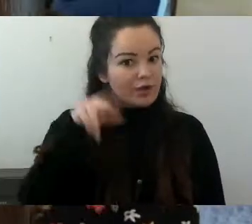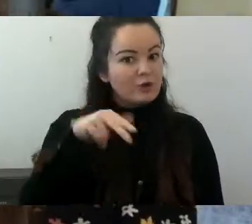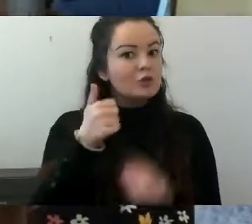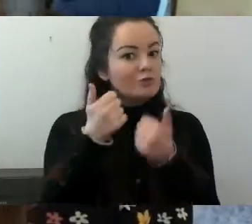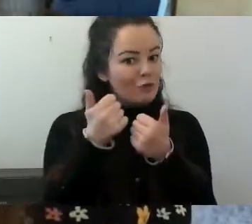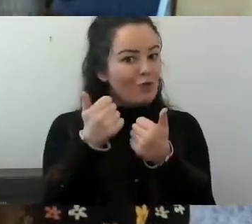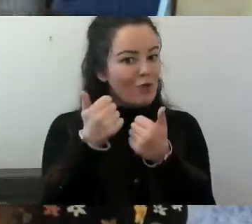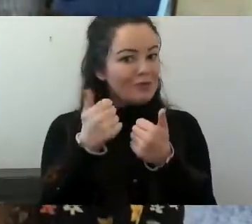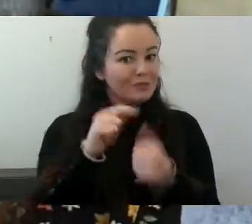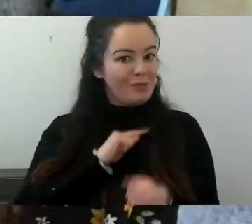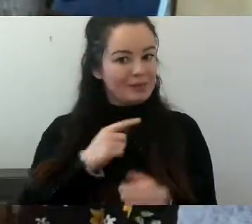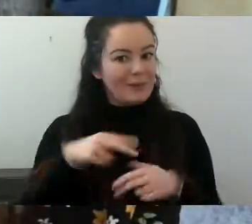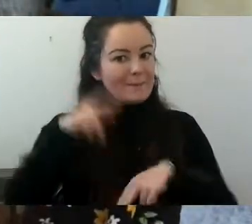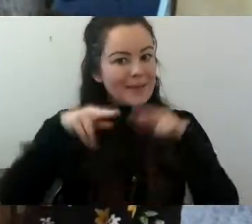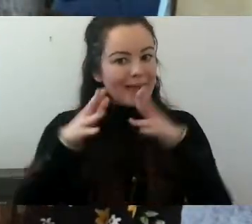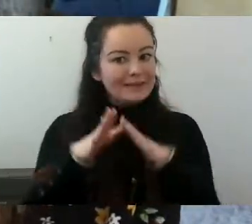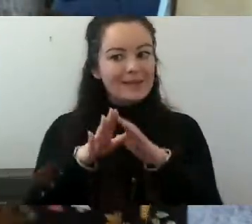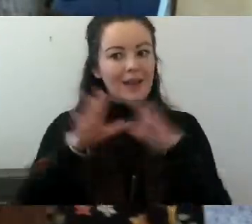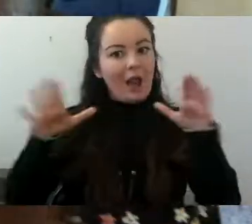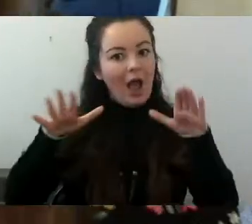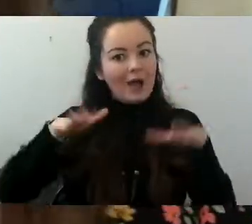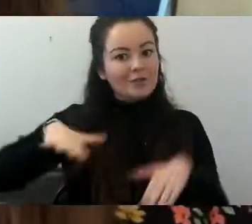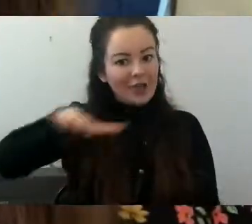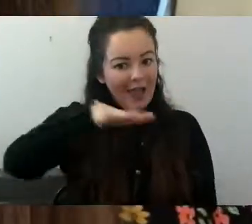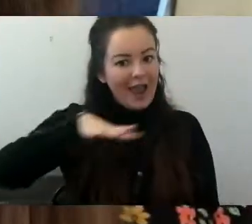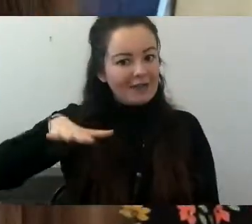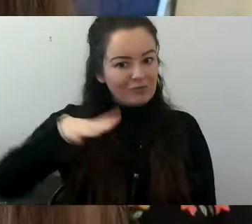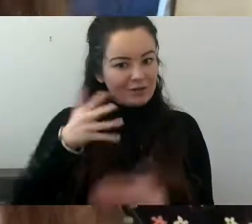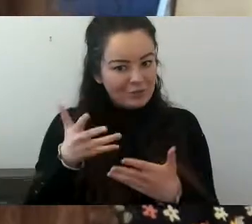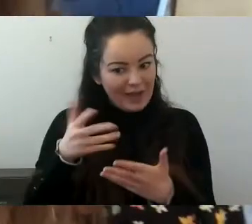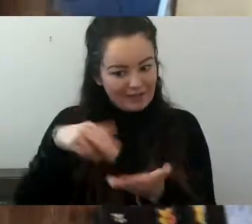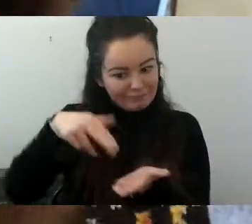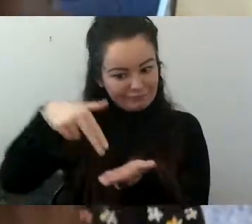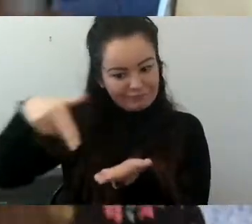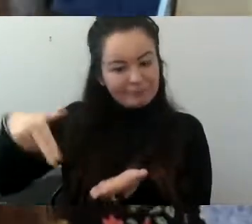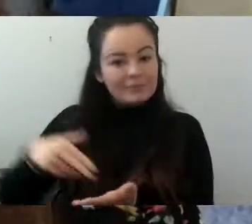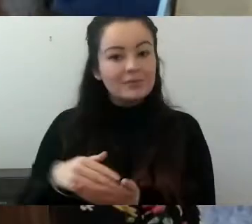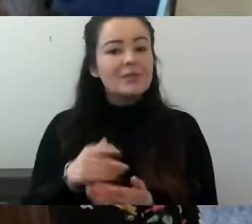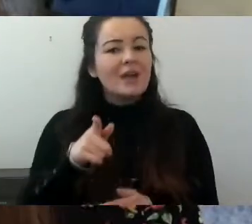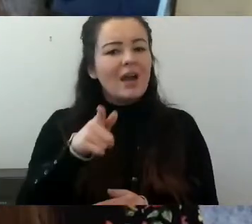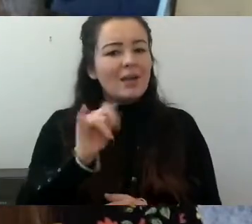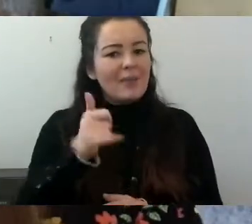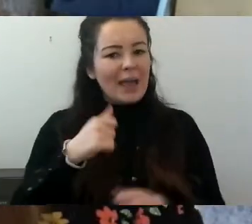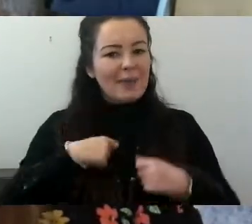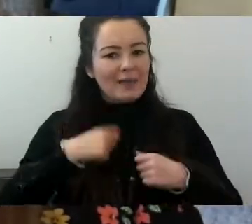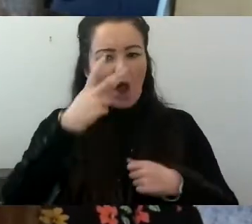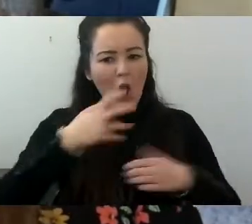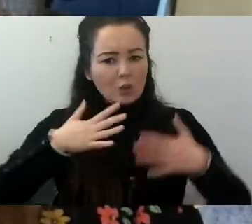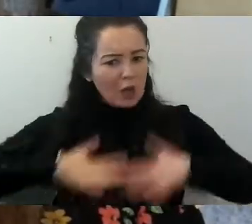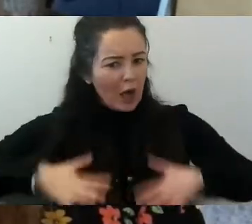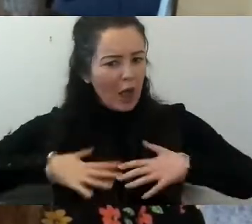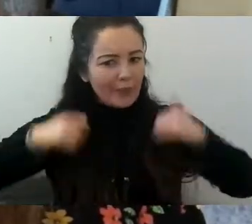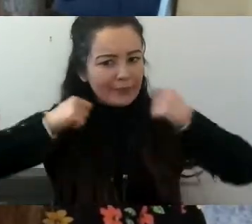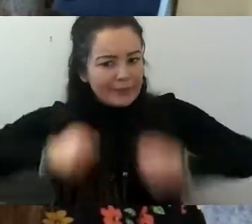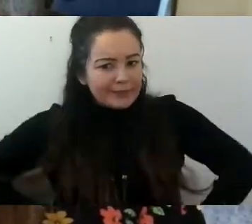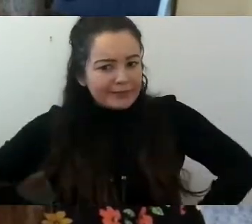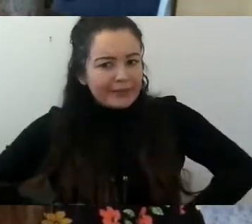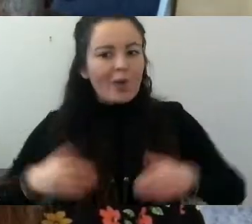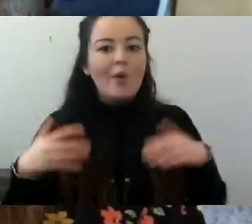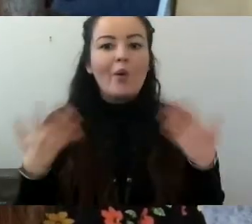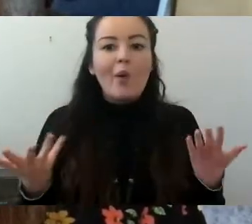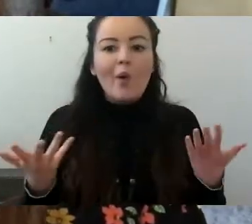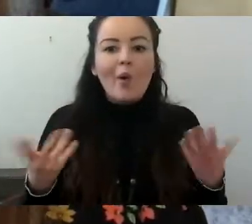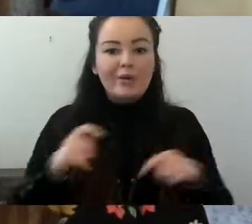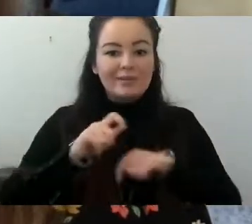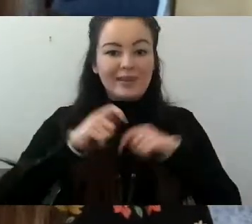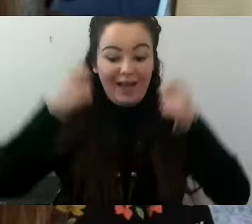good for what we're doing as we're painting large areas today. And I advise wearing an apron or some old clothes because it's going to get